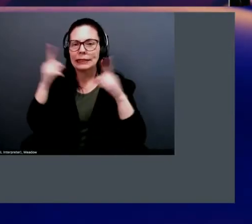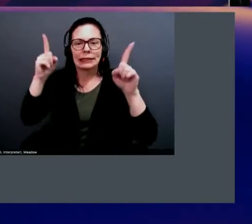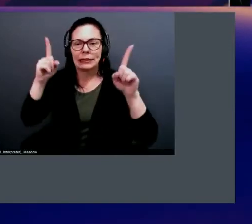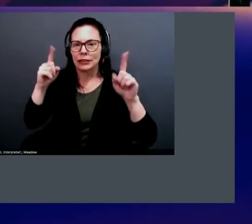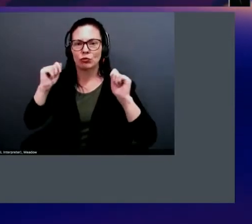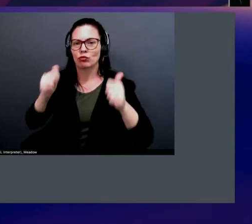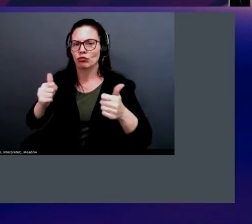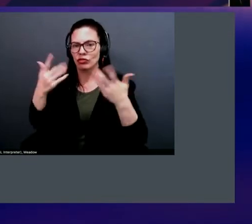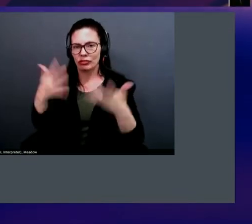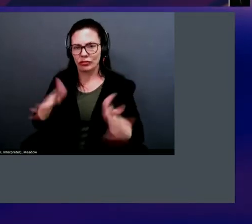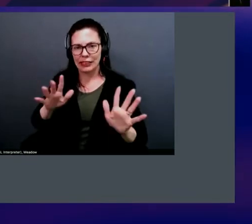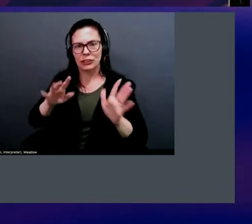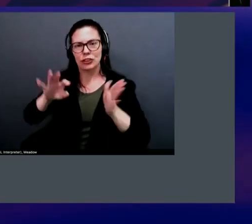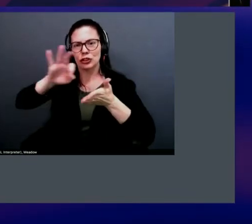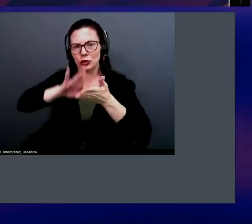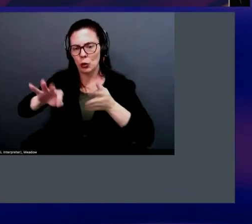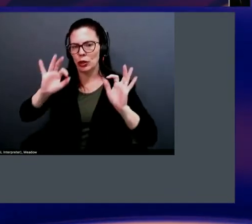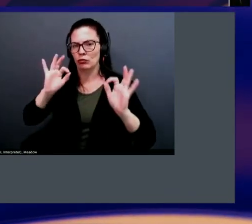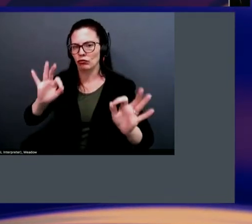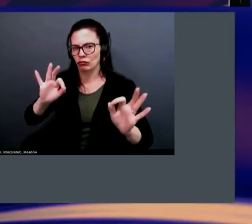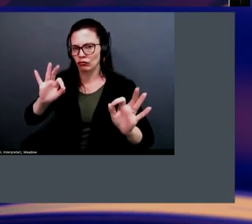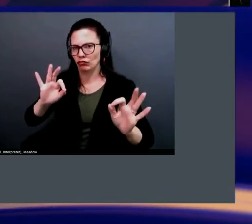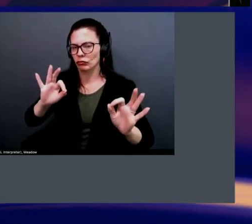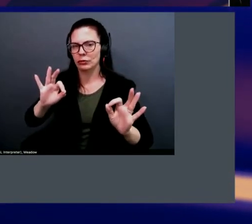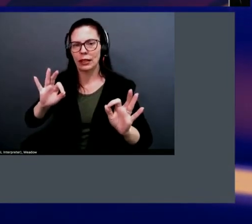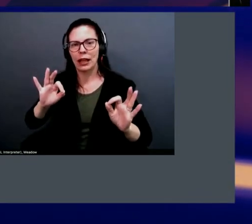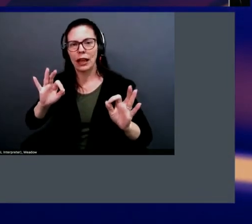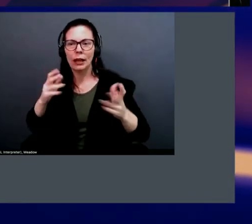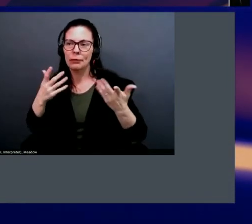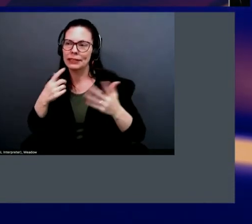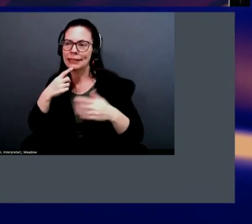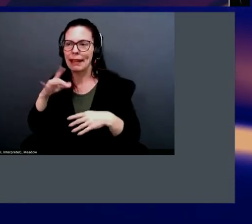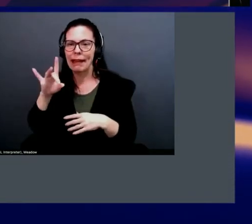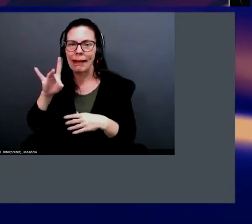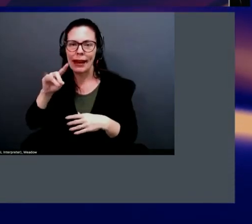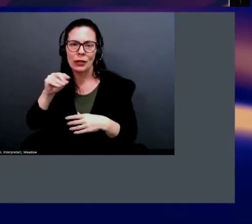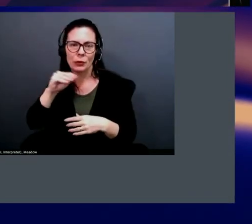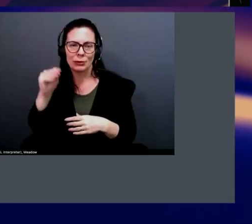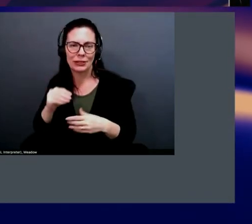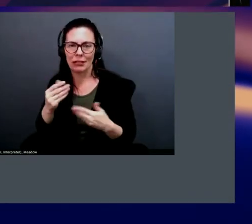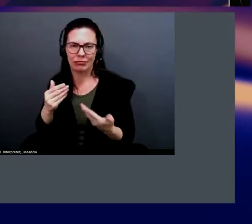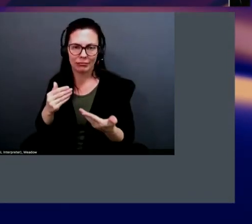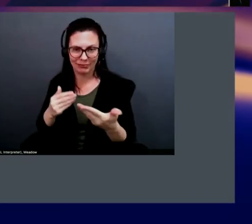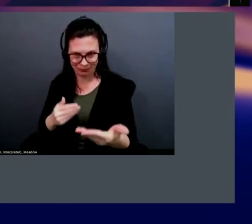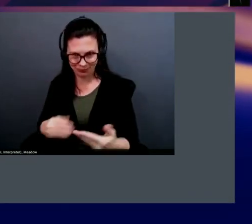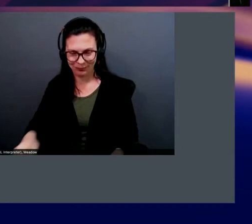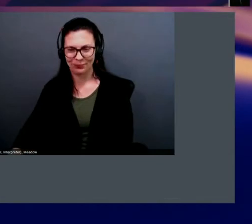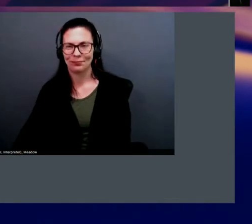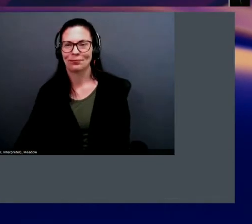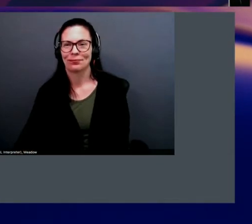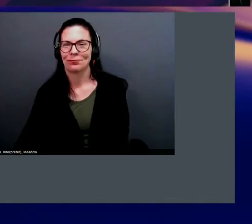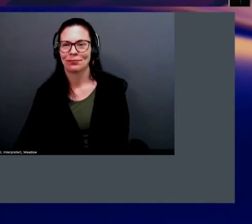I've scored, let's be modest, 81%, right? How do I get my badge?